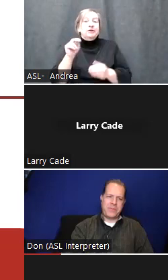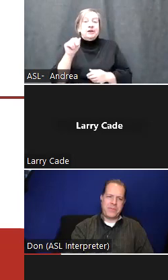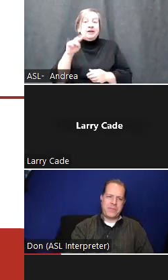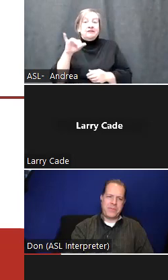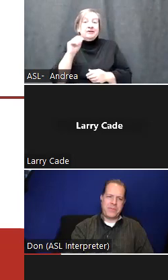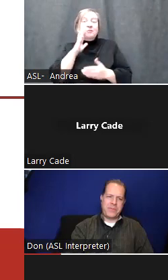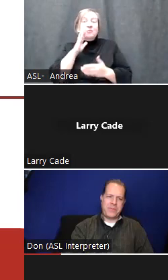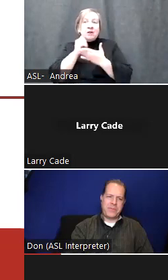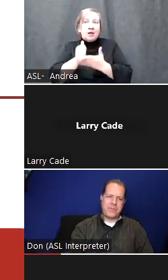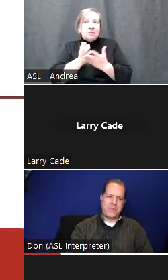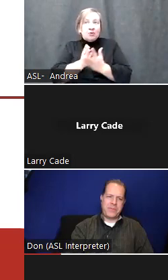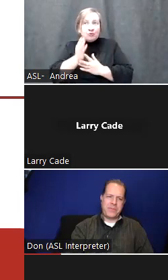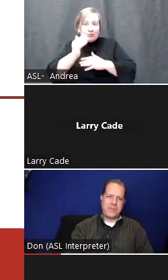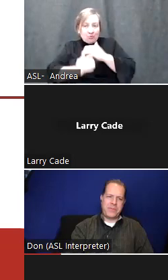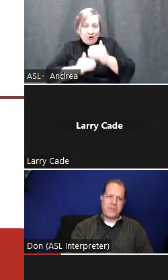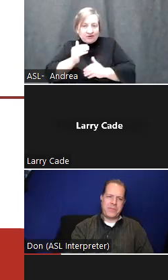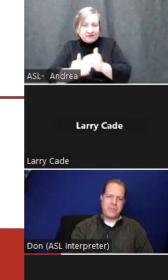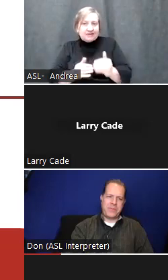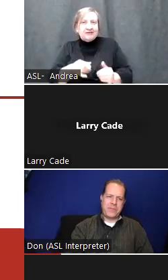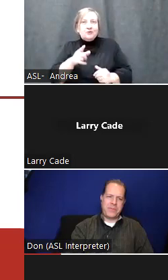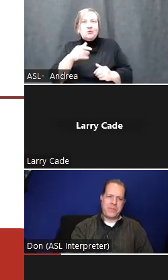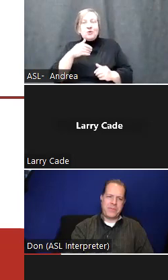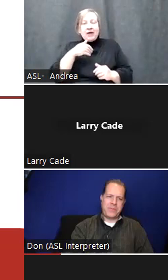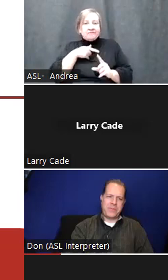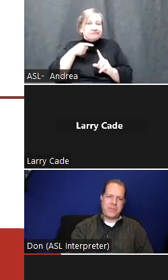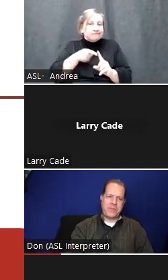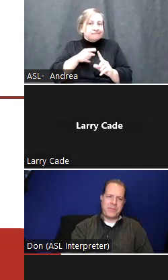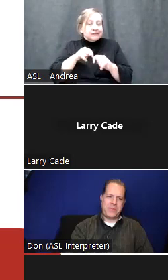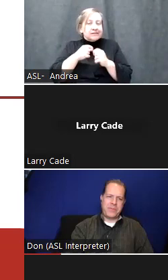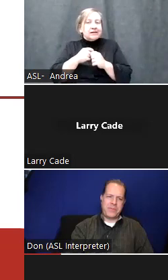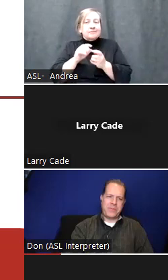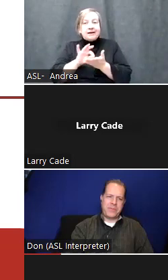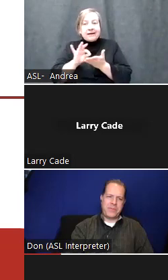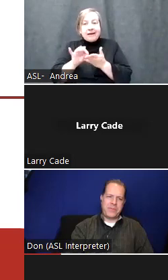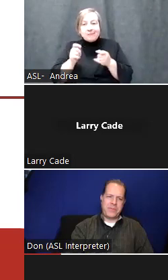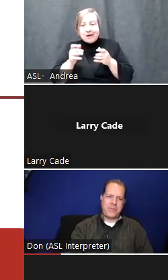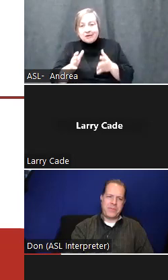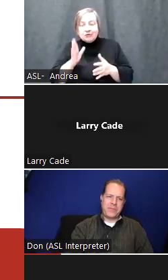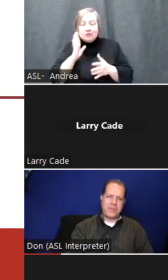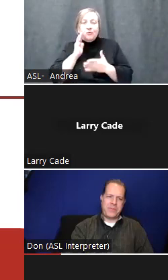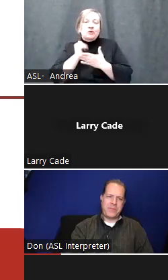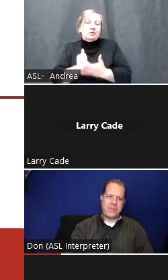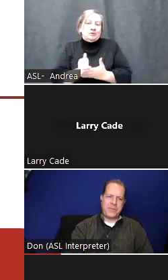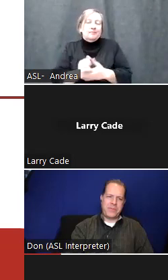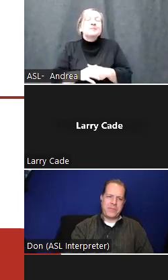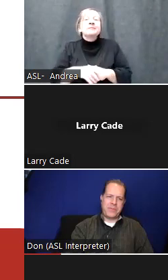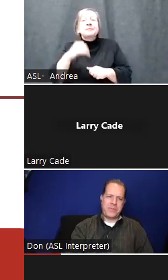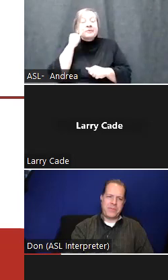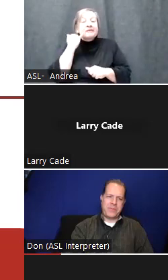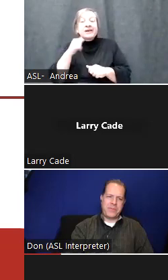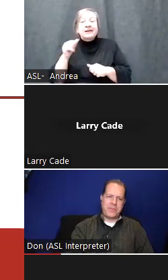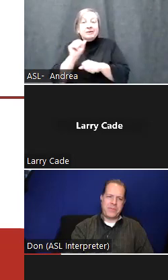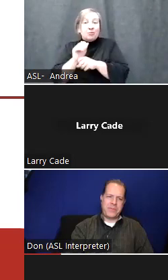you through this whole process, and you have a dedicated team of account managers available to assist you. So if you have employees coming to